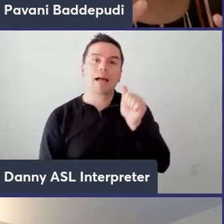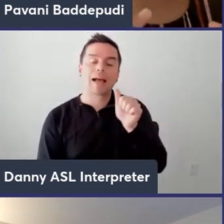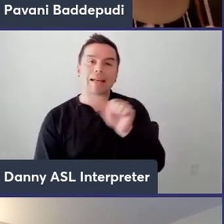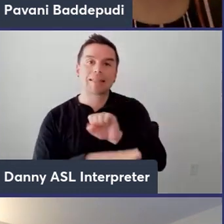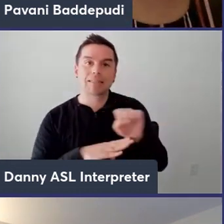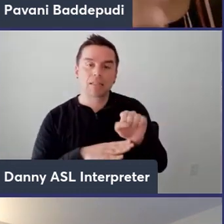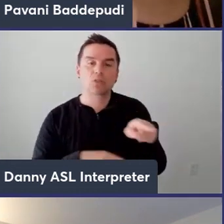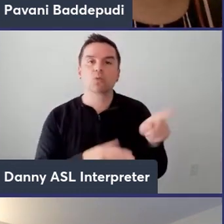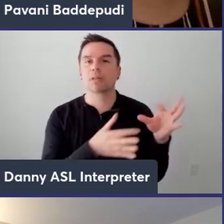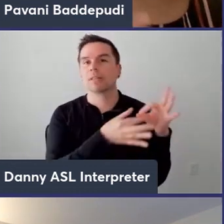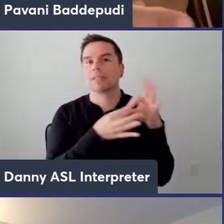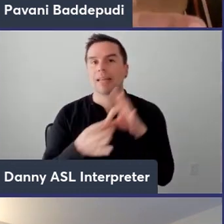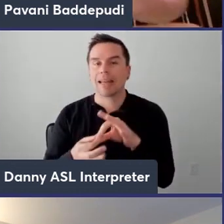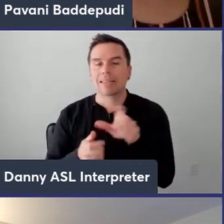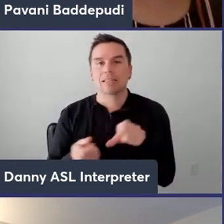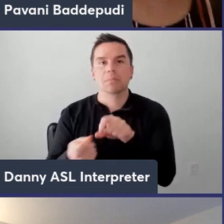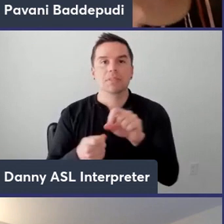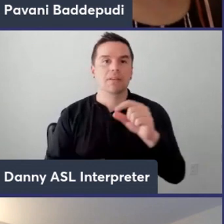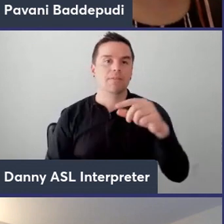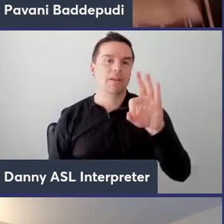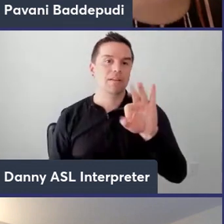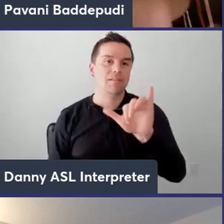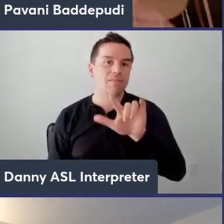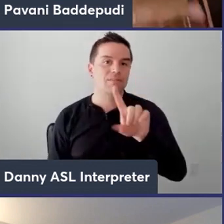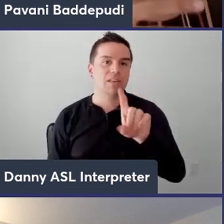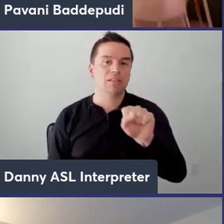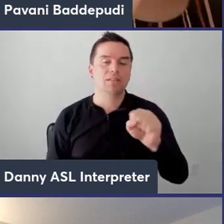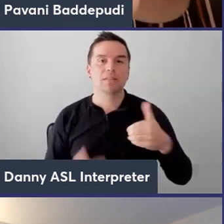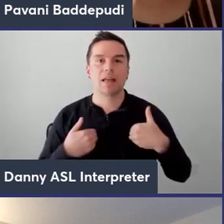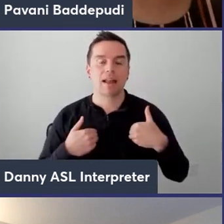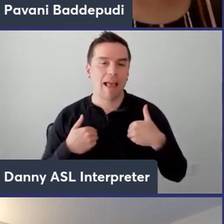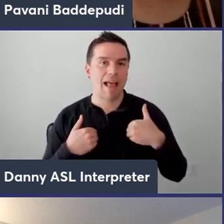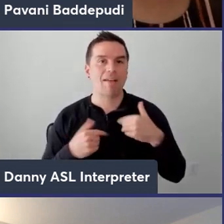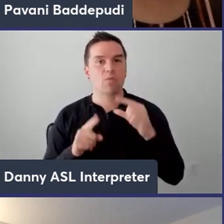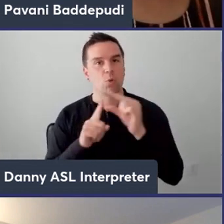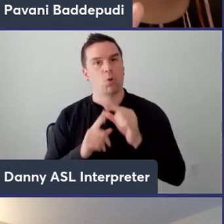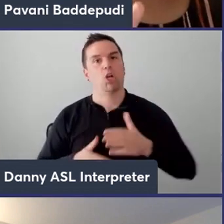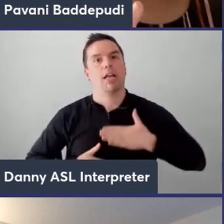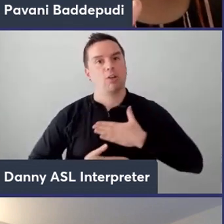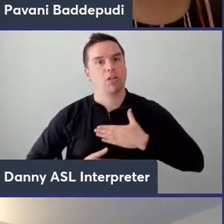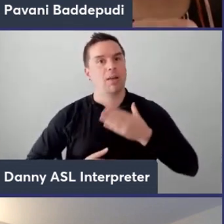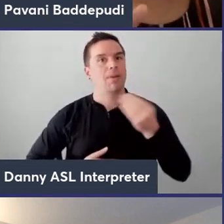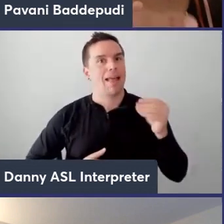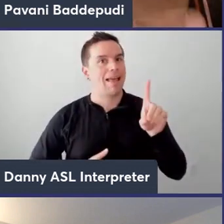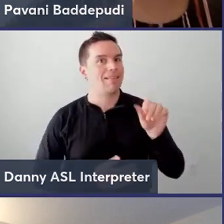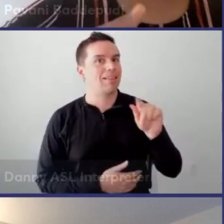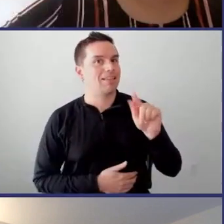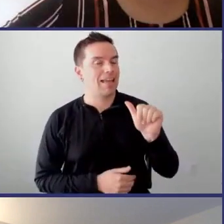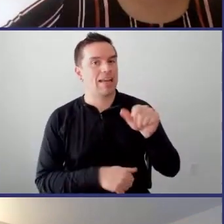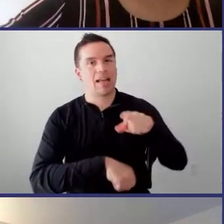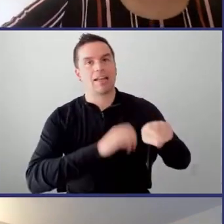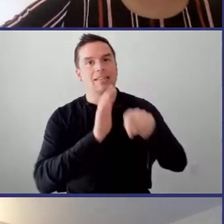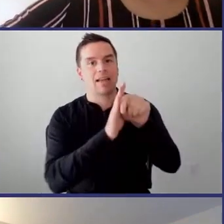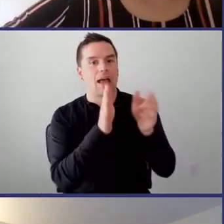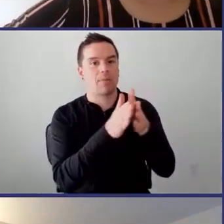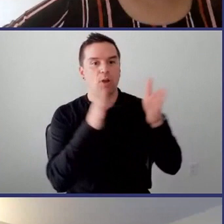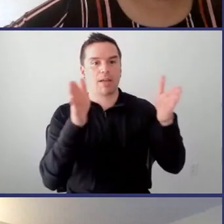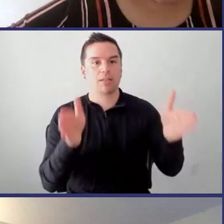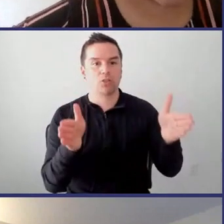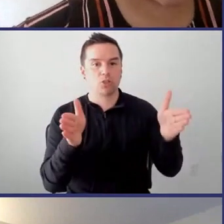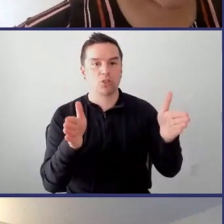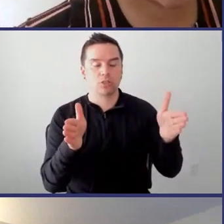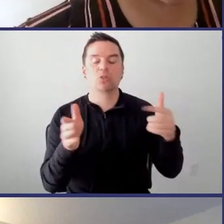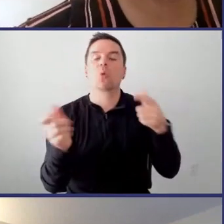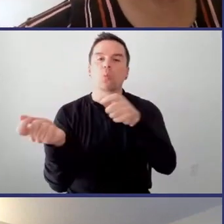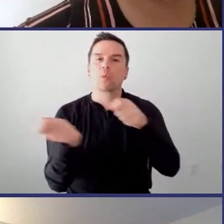fields that have entertainment and the data range. So we should be able to pull it from there, right? But then definitely, NLP